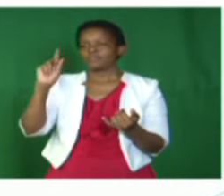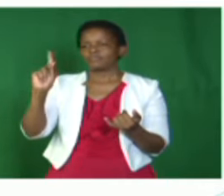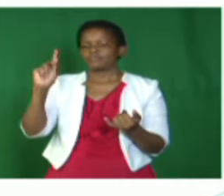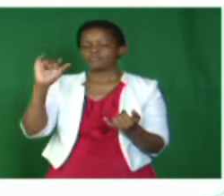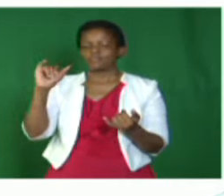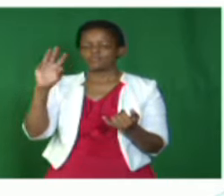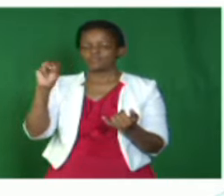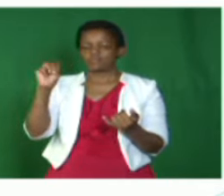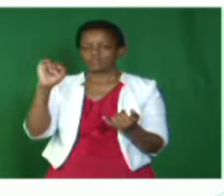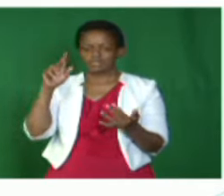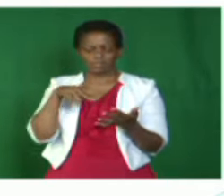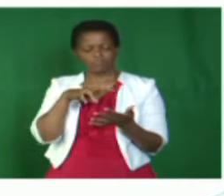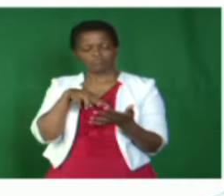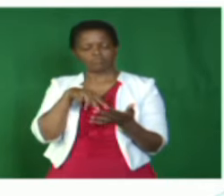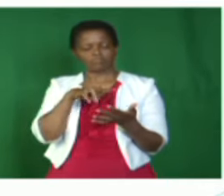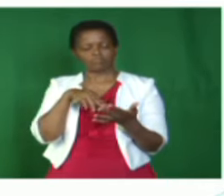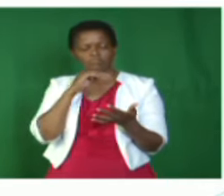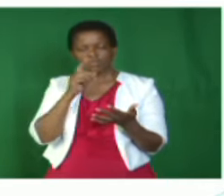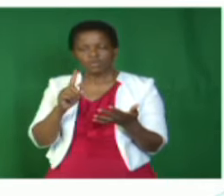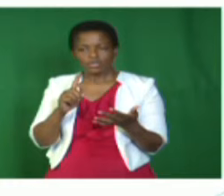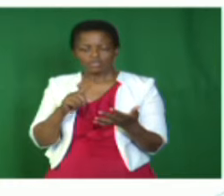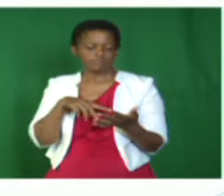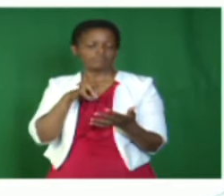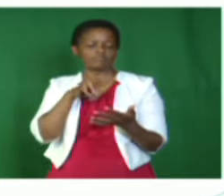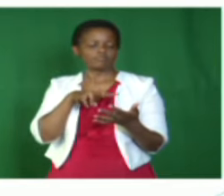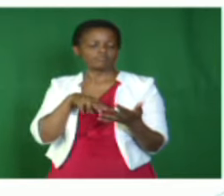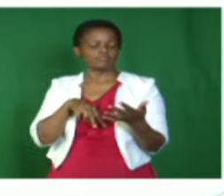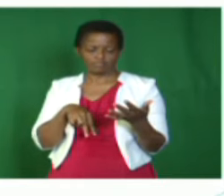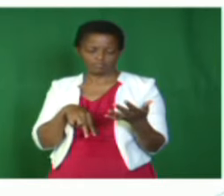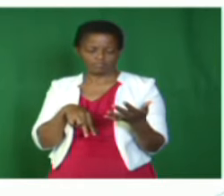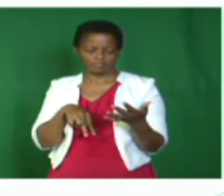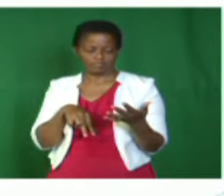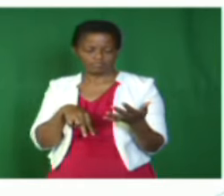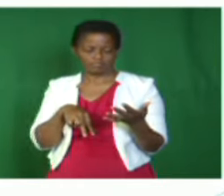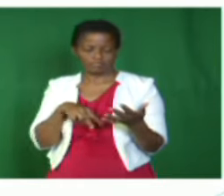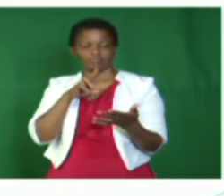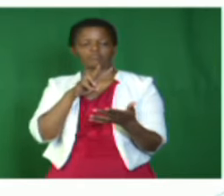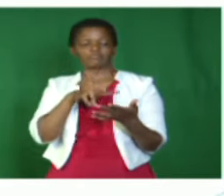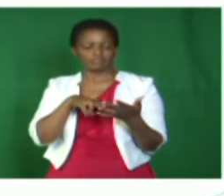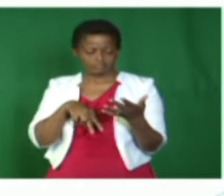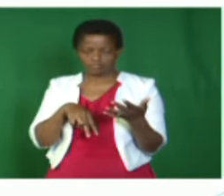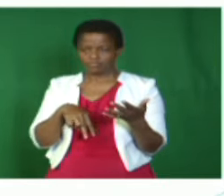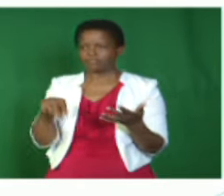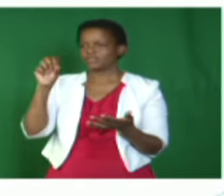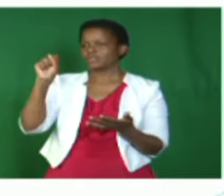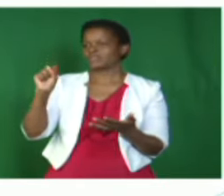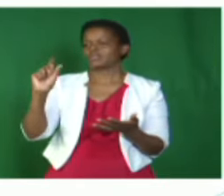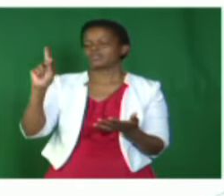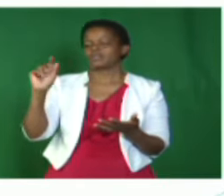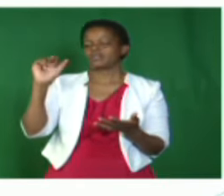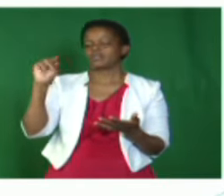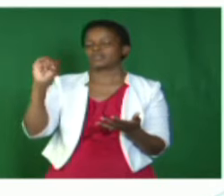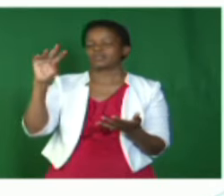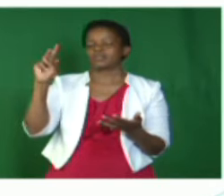and scanning, it is when you actually run your eyes through the text in order for you to just get the gist of the